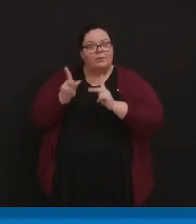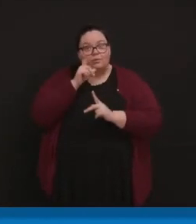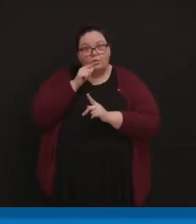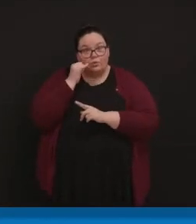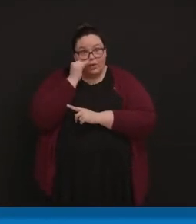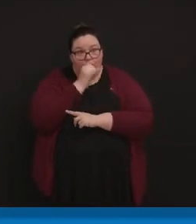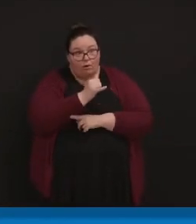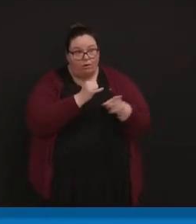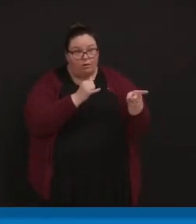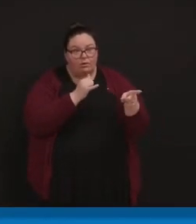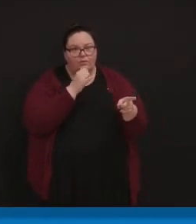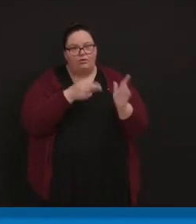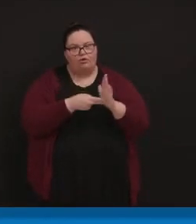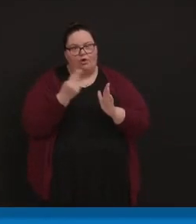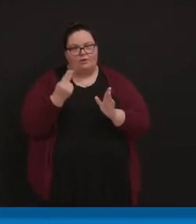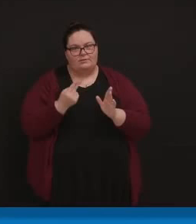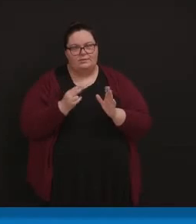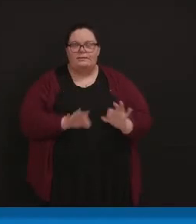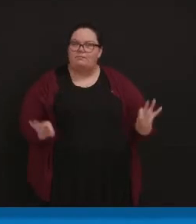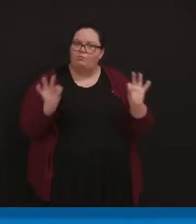New Brunswickers.